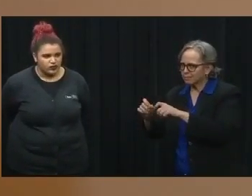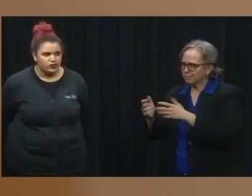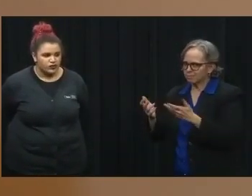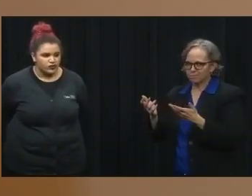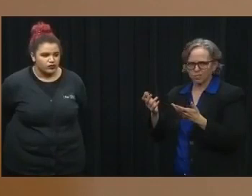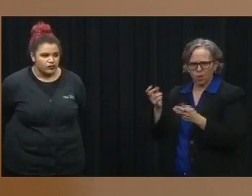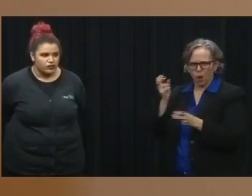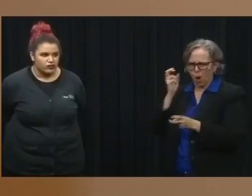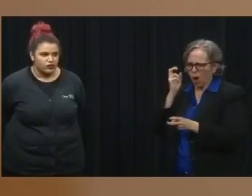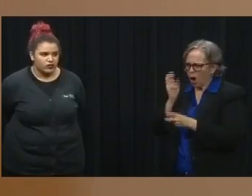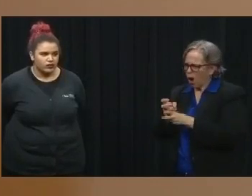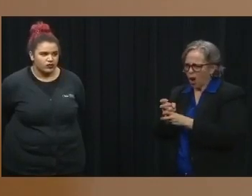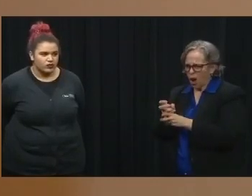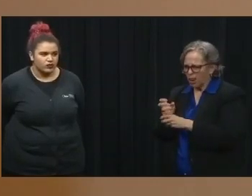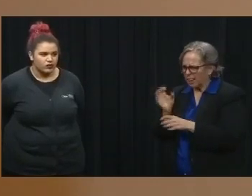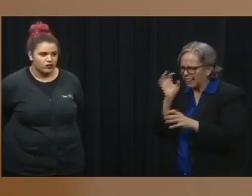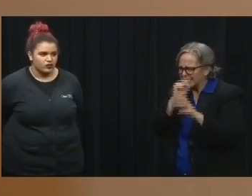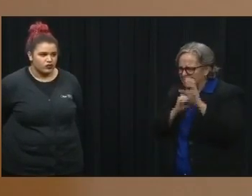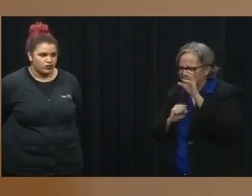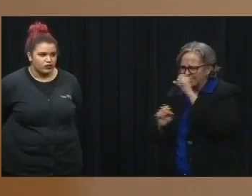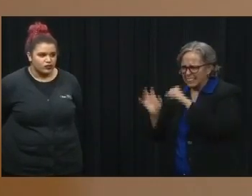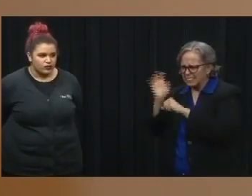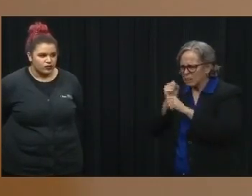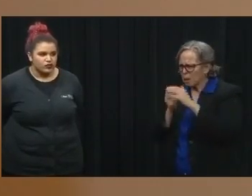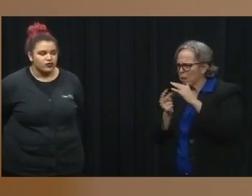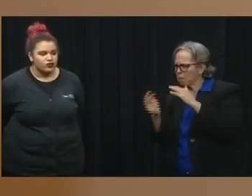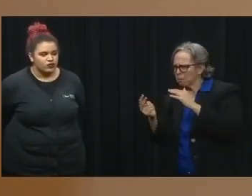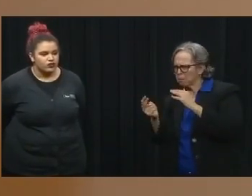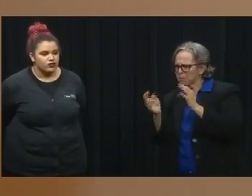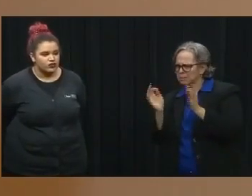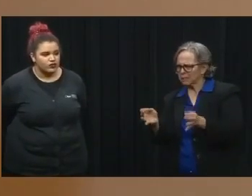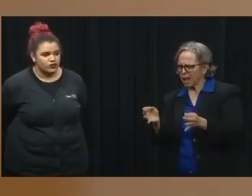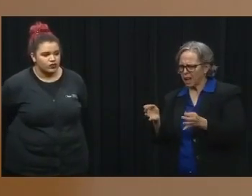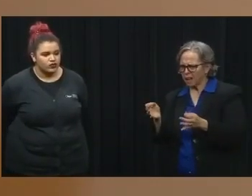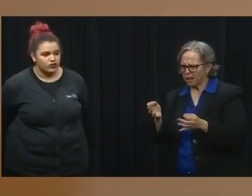last states to actually receive the working test kits.